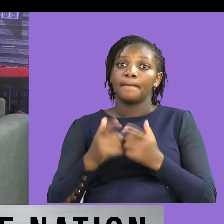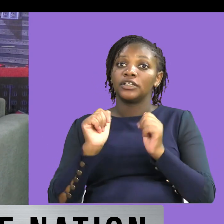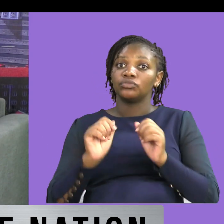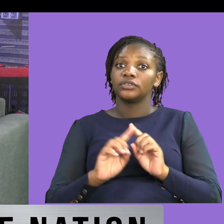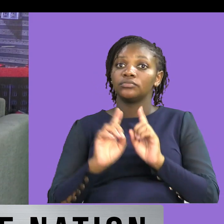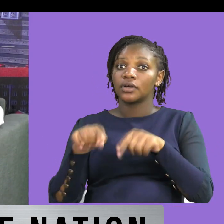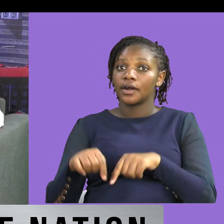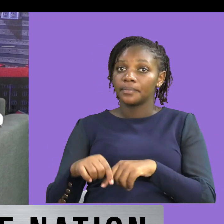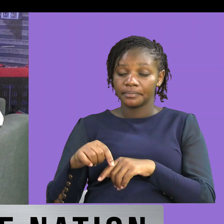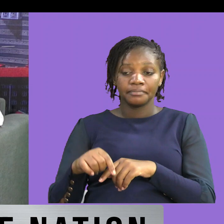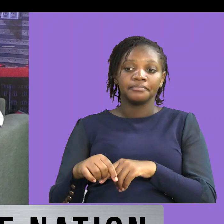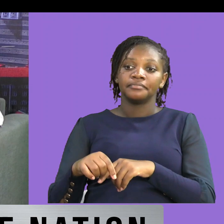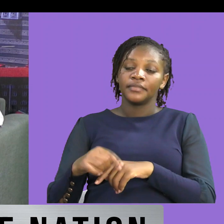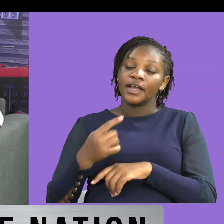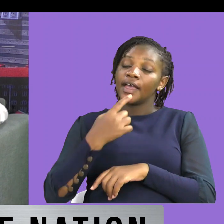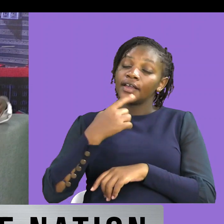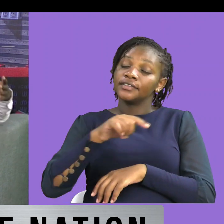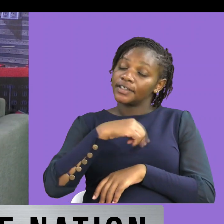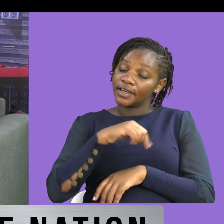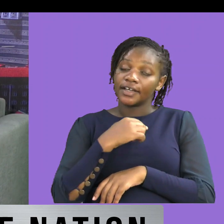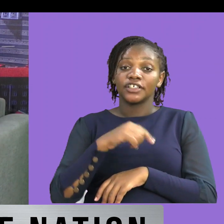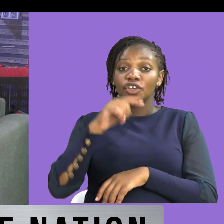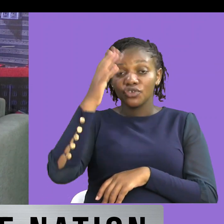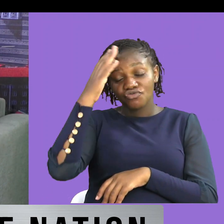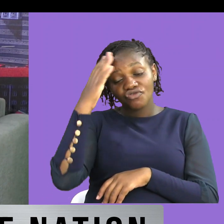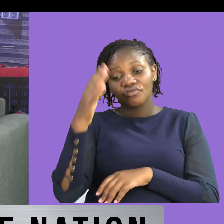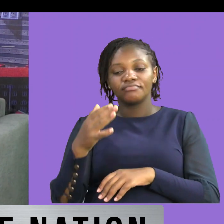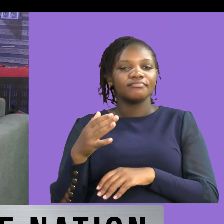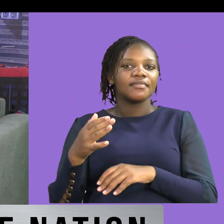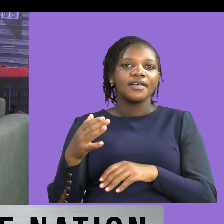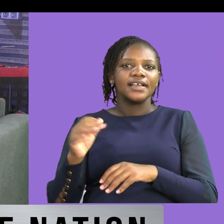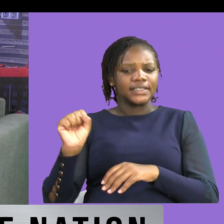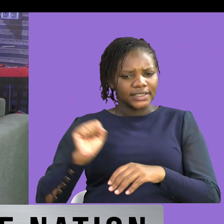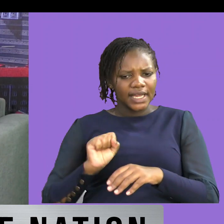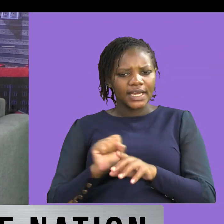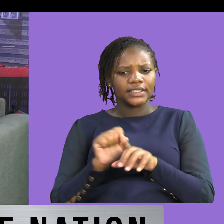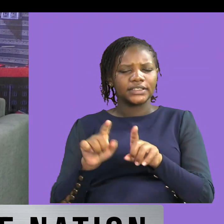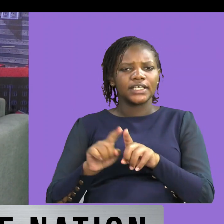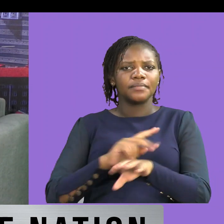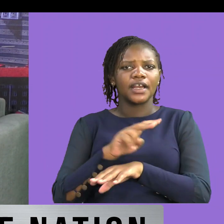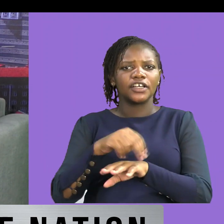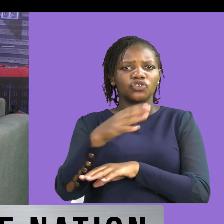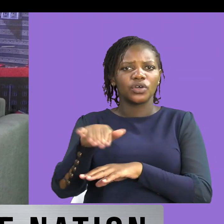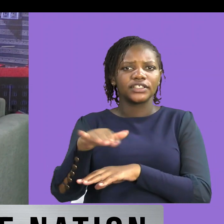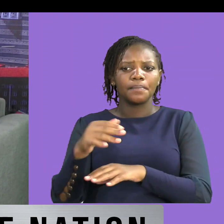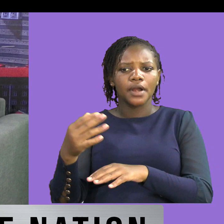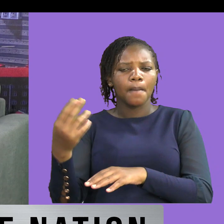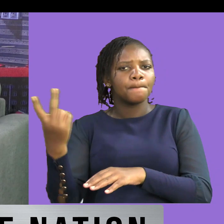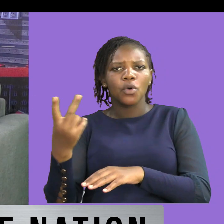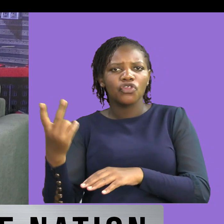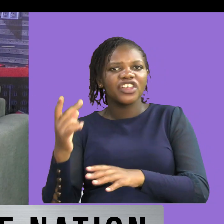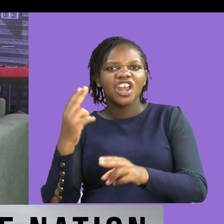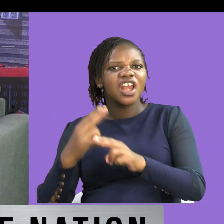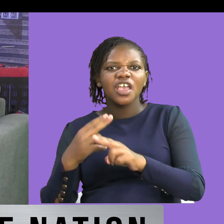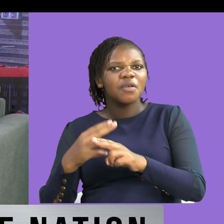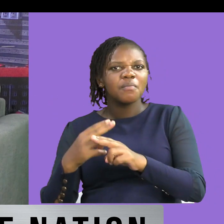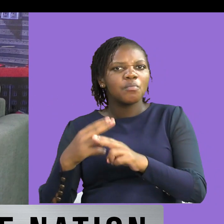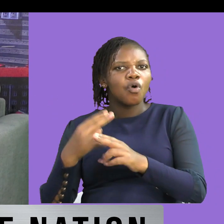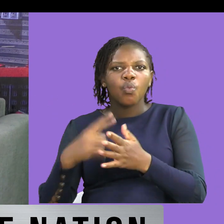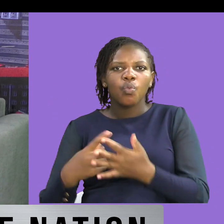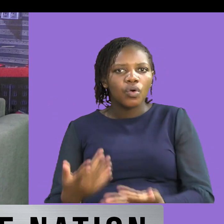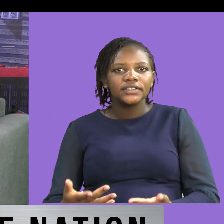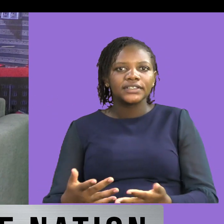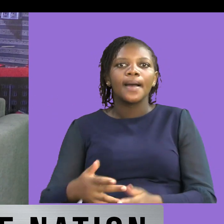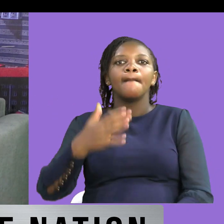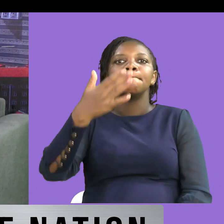speak for herself. Atuambie ni, you know, it's called Parliament, all of it. If you have National Senate and the National Assembly, you're